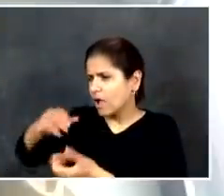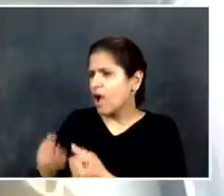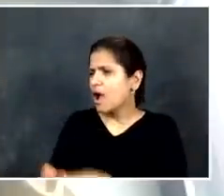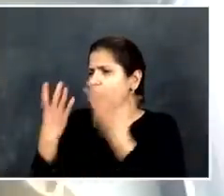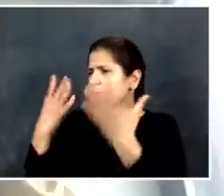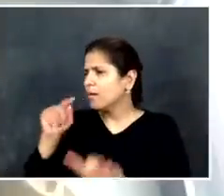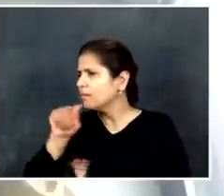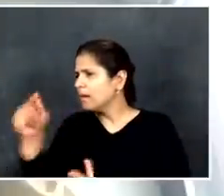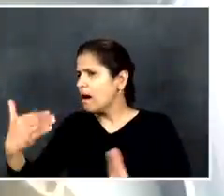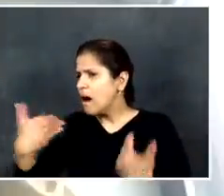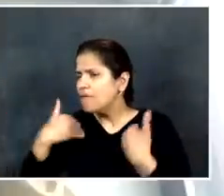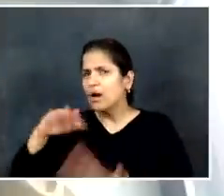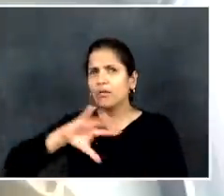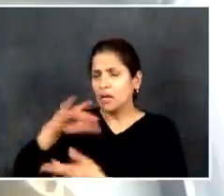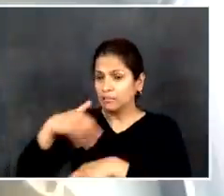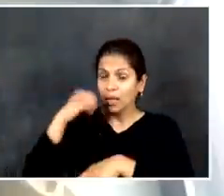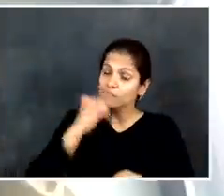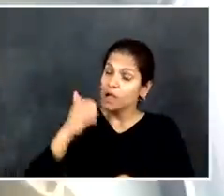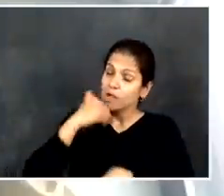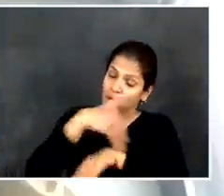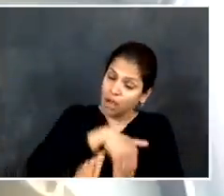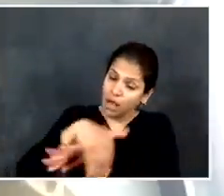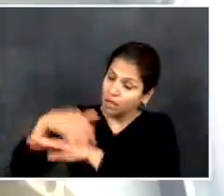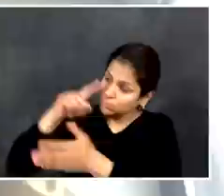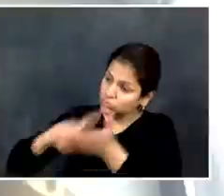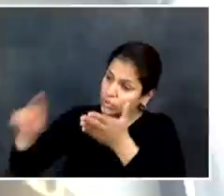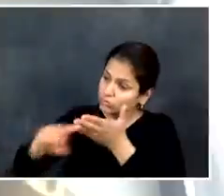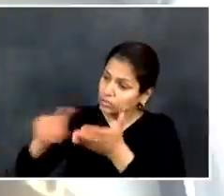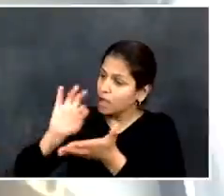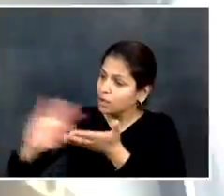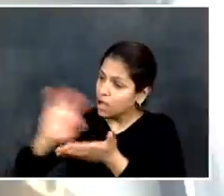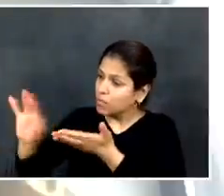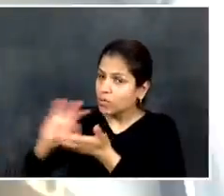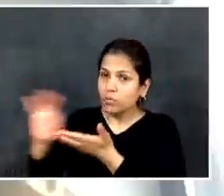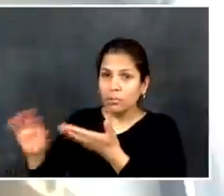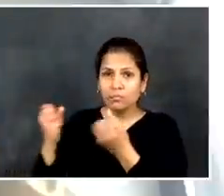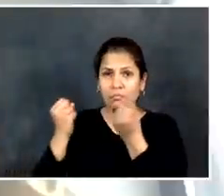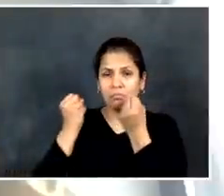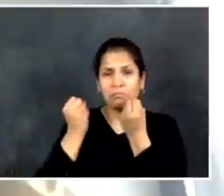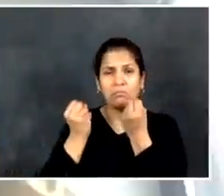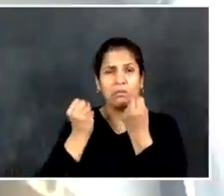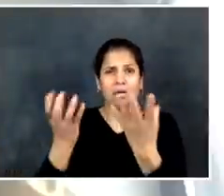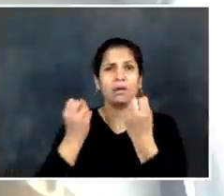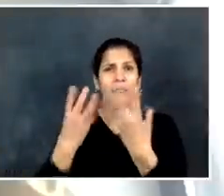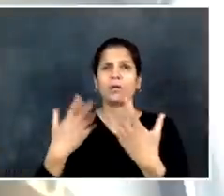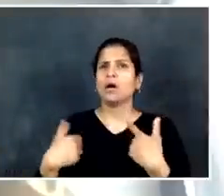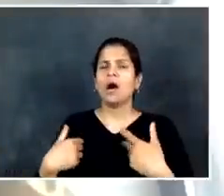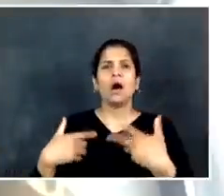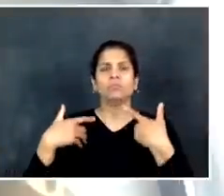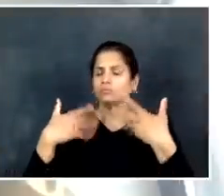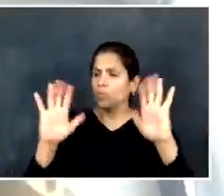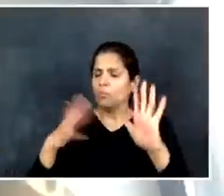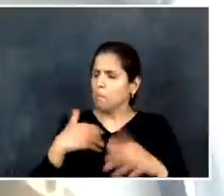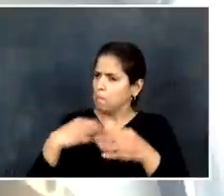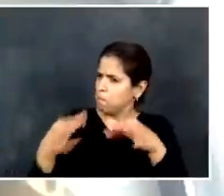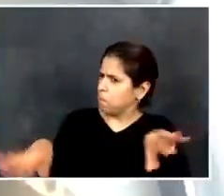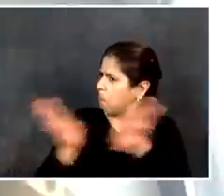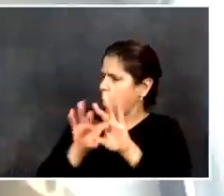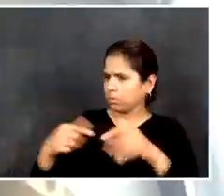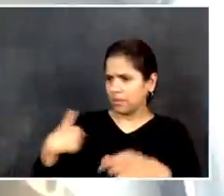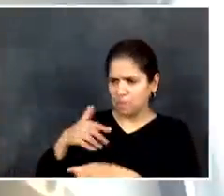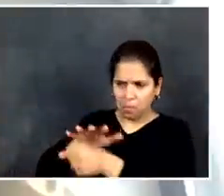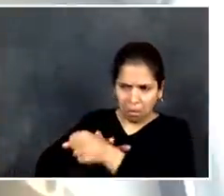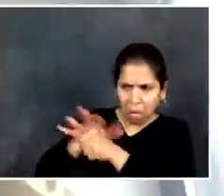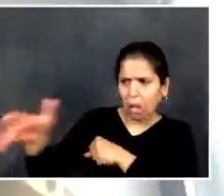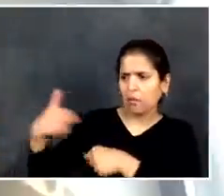of ventilators. In general, we like for all of our machines to be approved by the